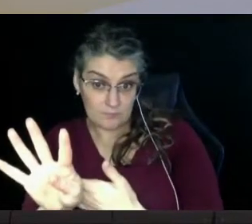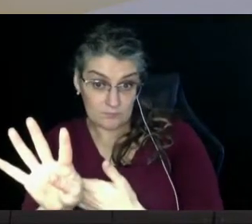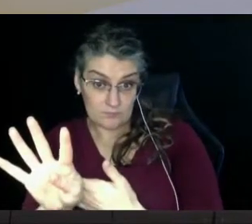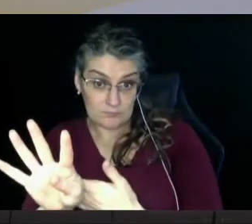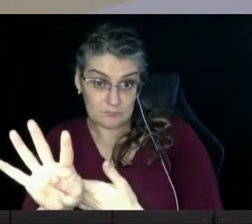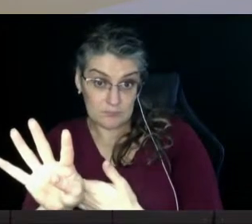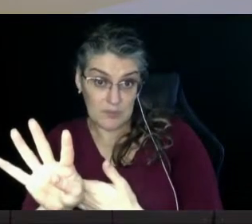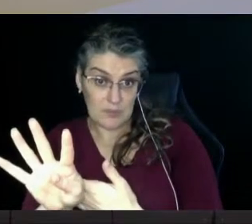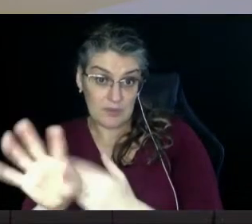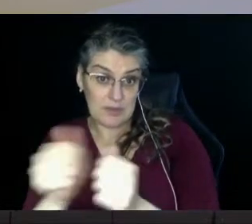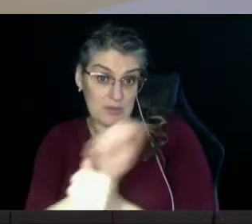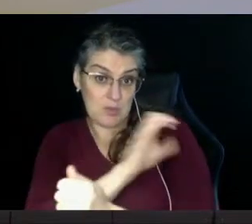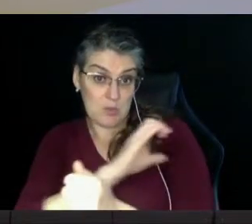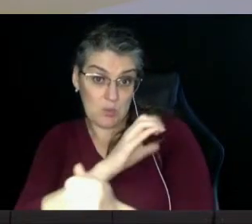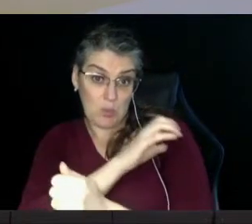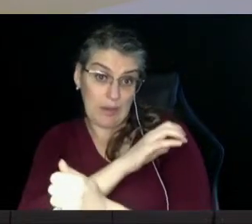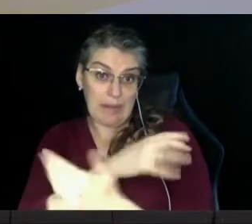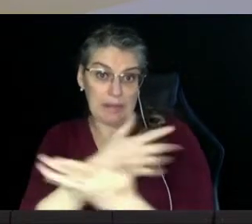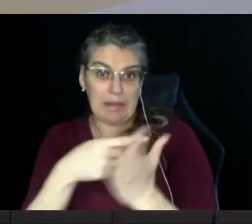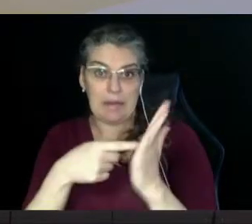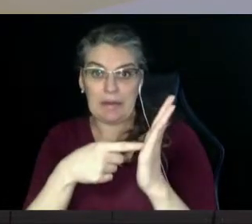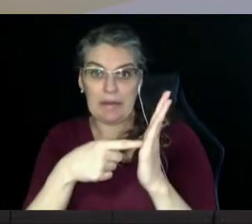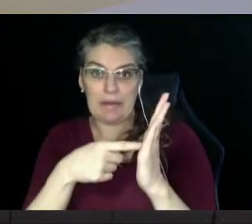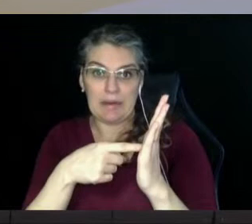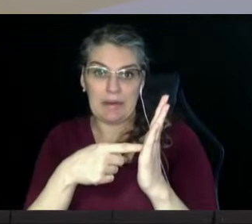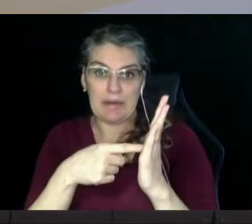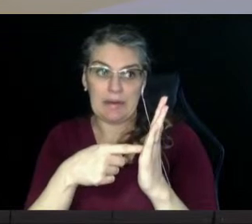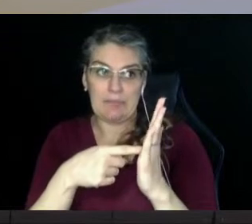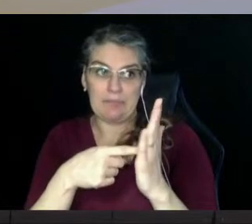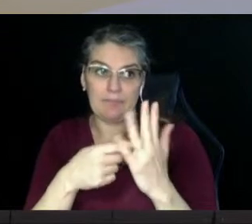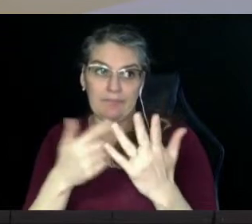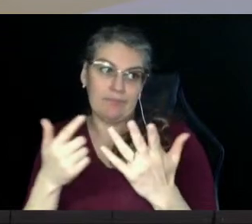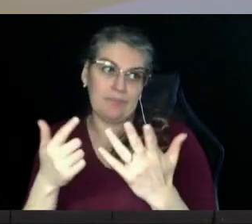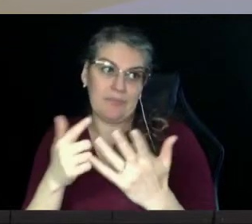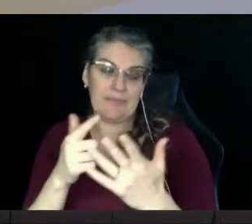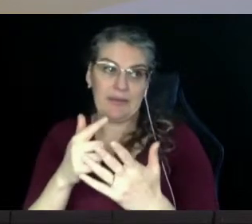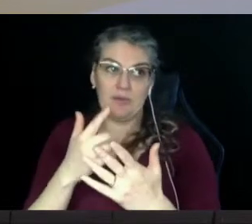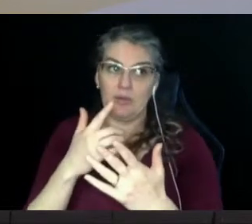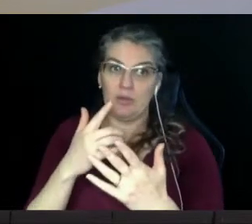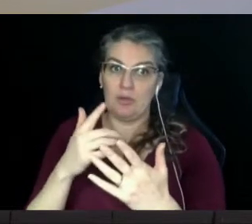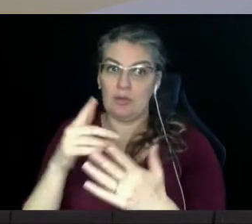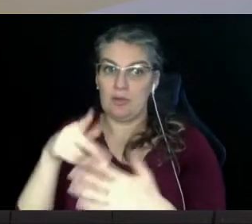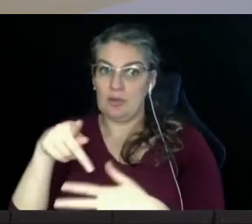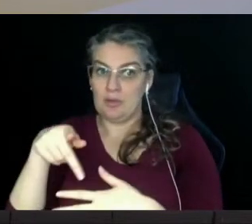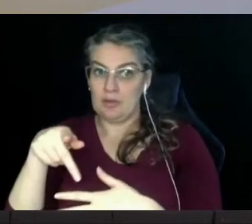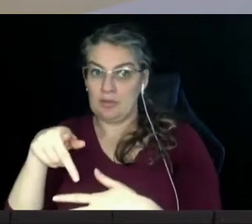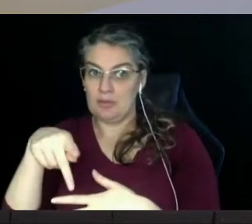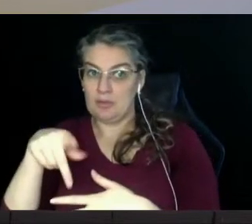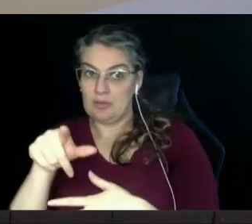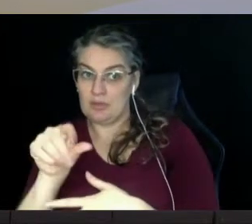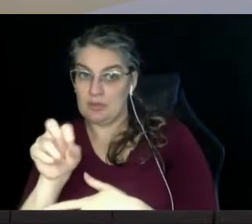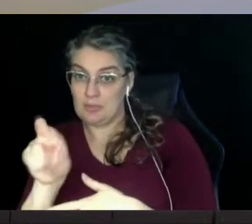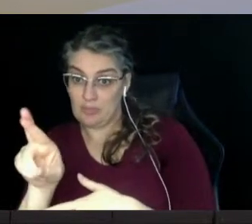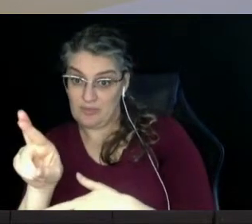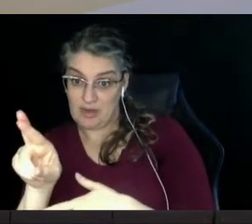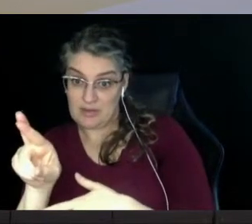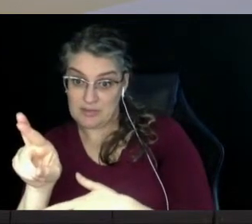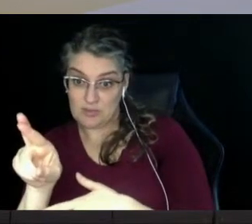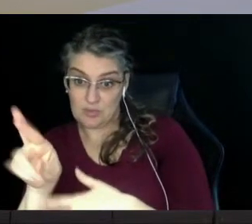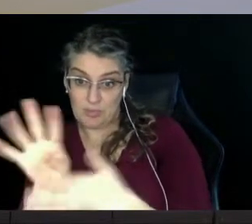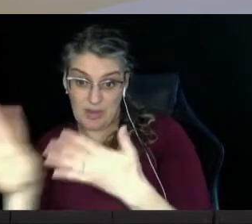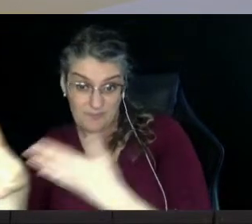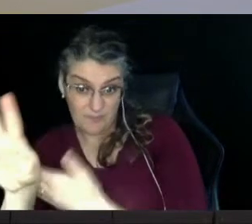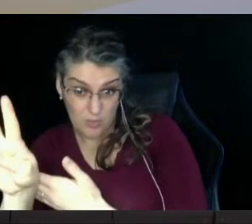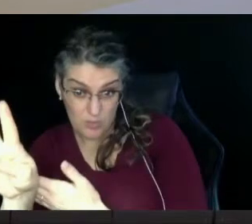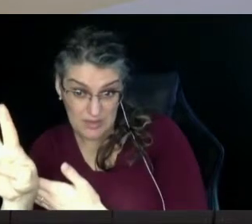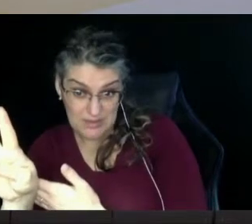they choose to, as an option, to get AstraZeneca a little bit earlier, then that will also mean that we can book somebody